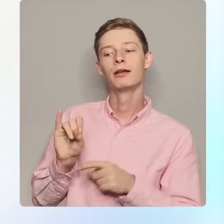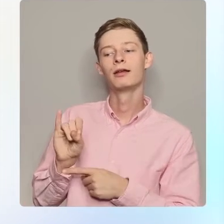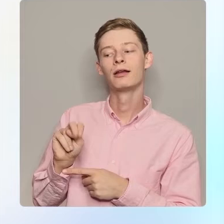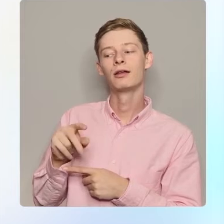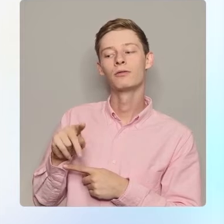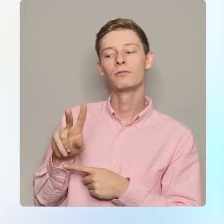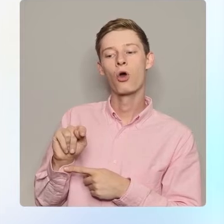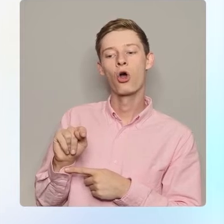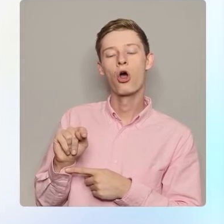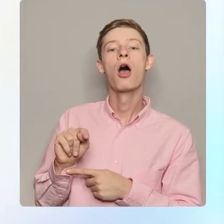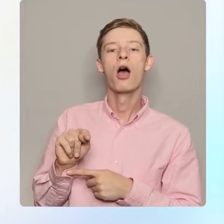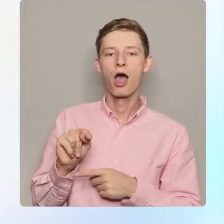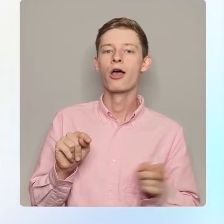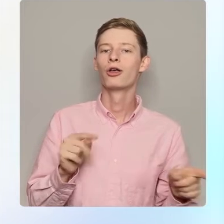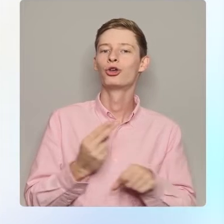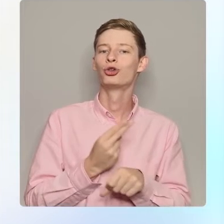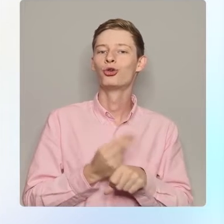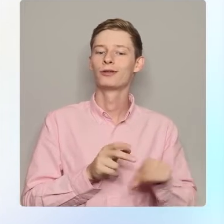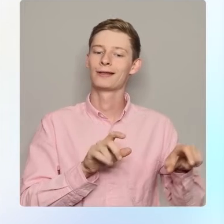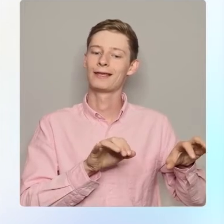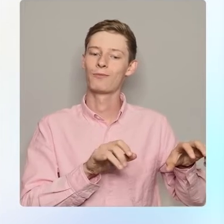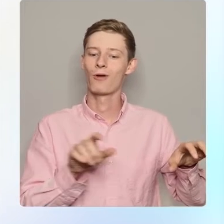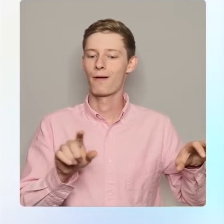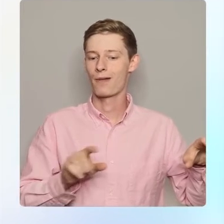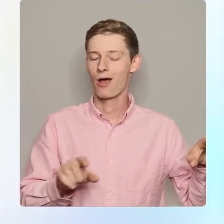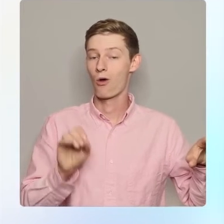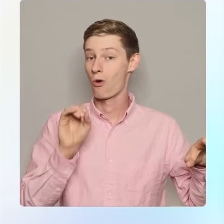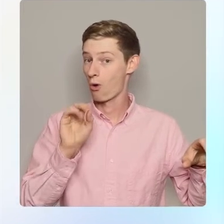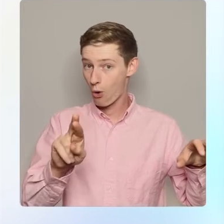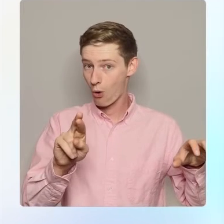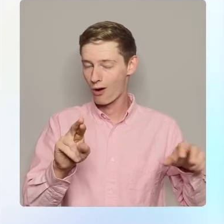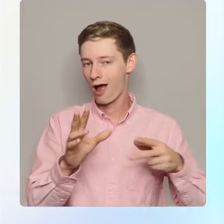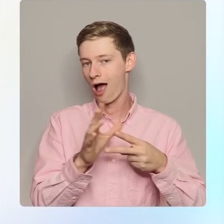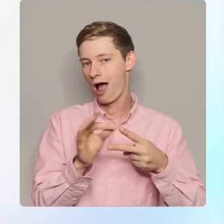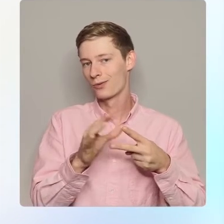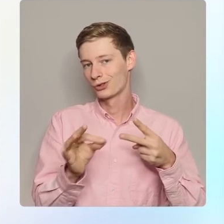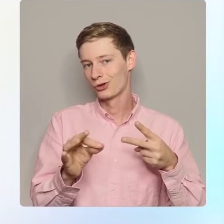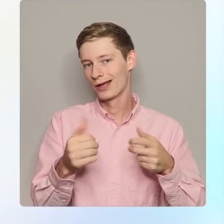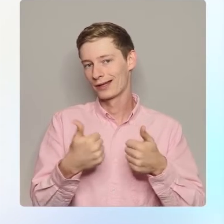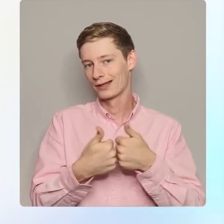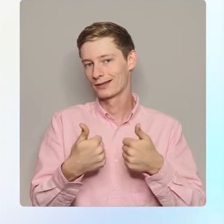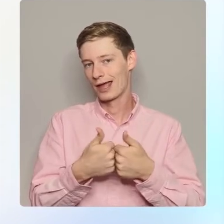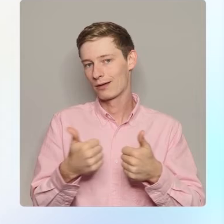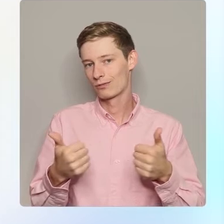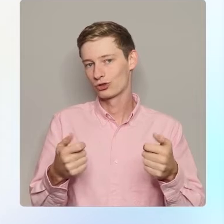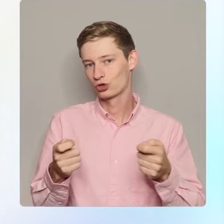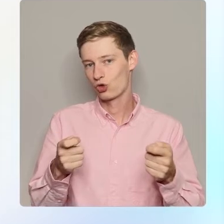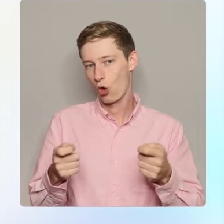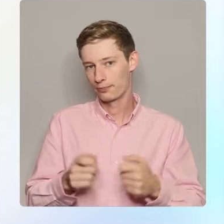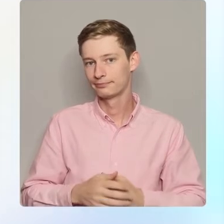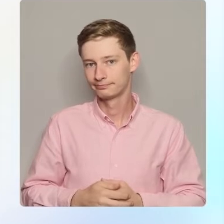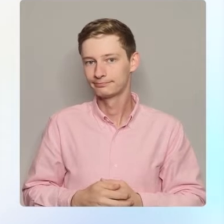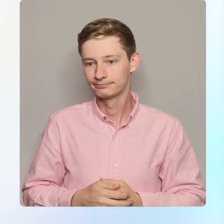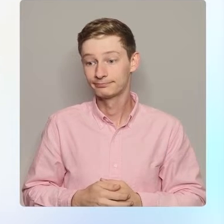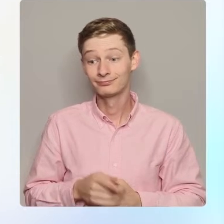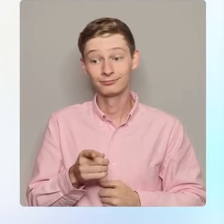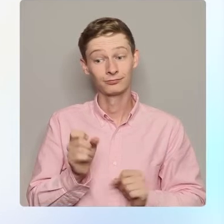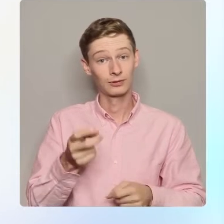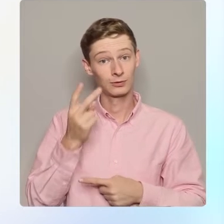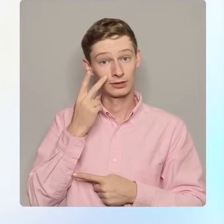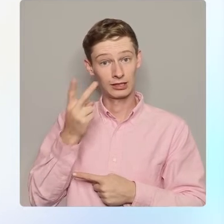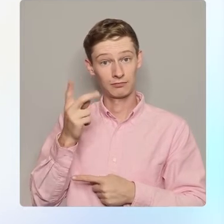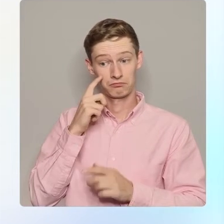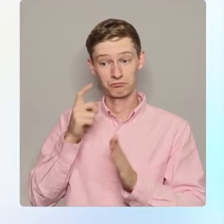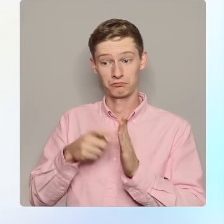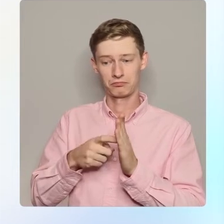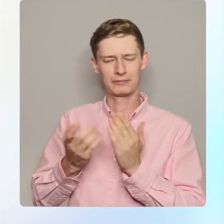input devices we are controlling: the headset, left controller, and the right controller.